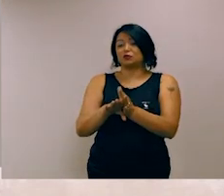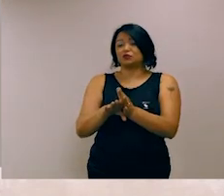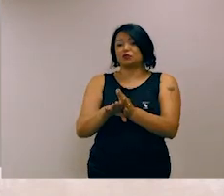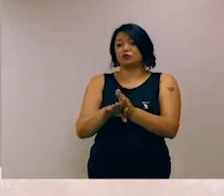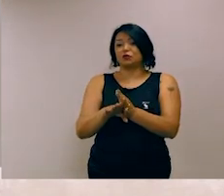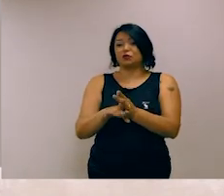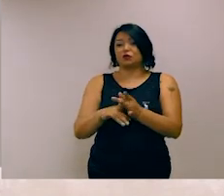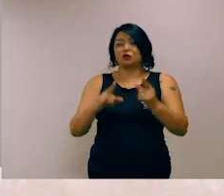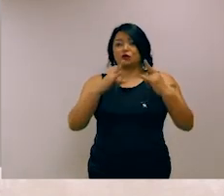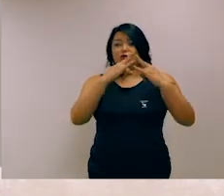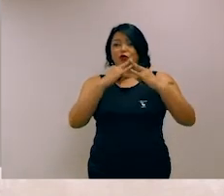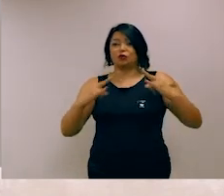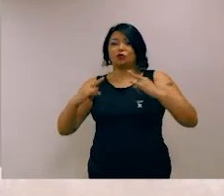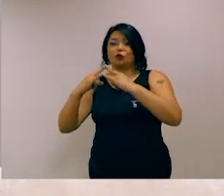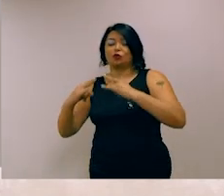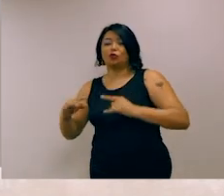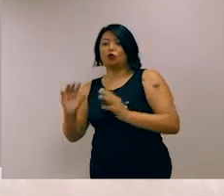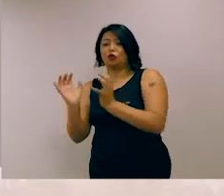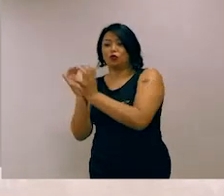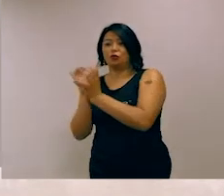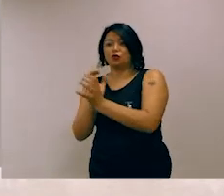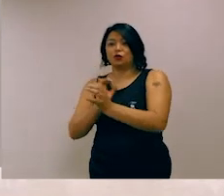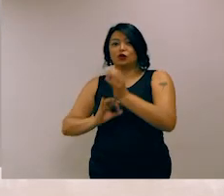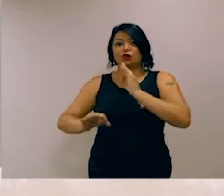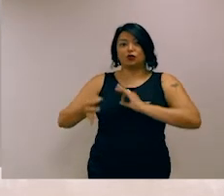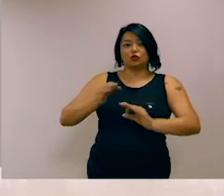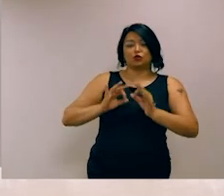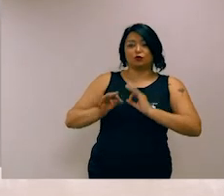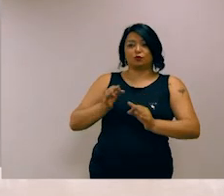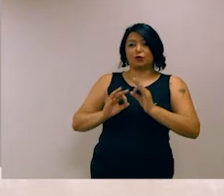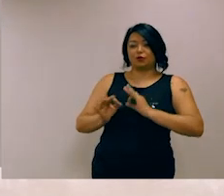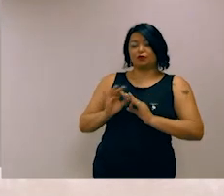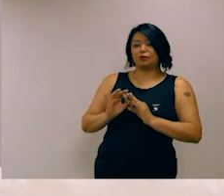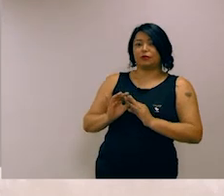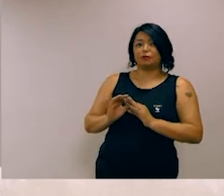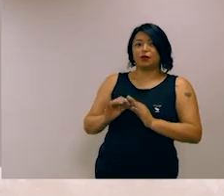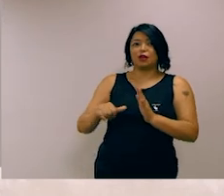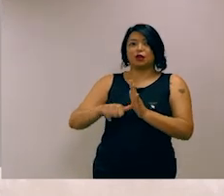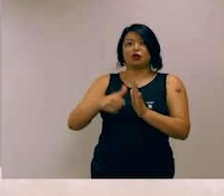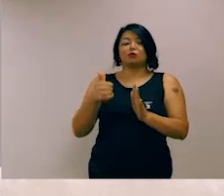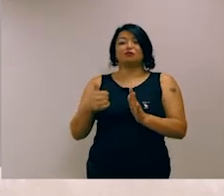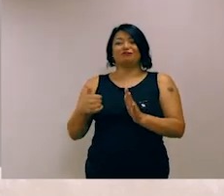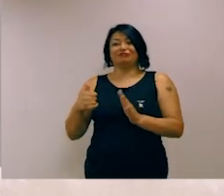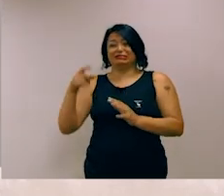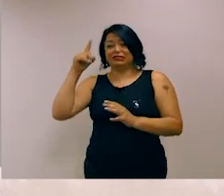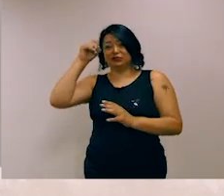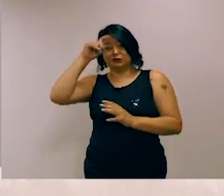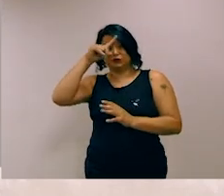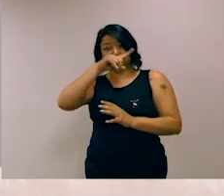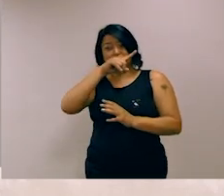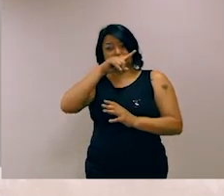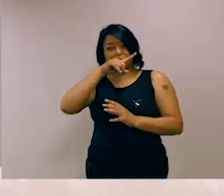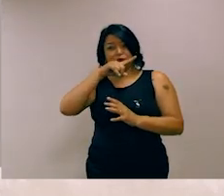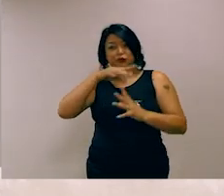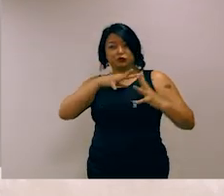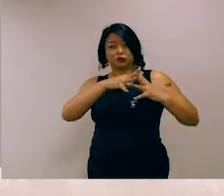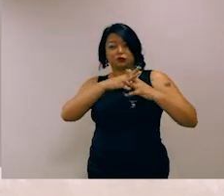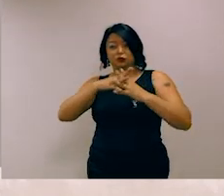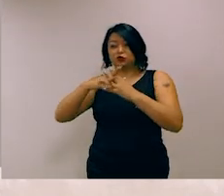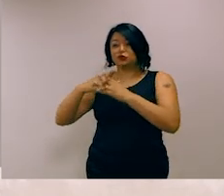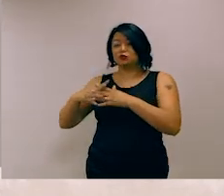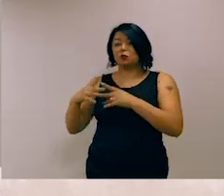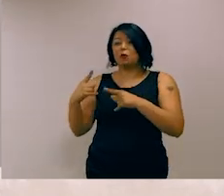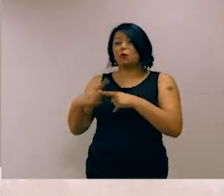And so we got there, we implemented our command and control center, and at the first moment it was